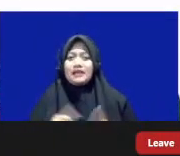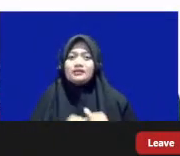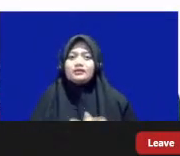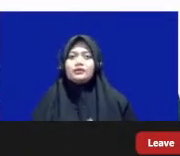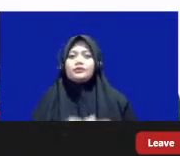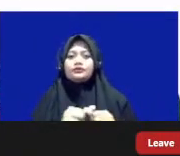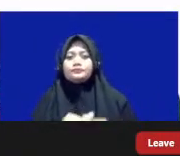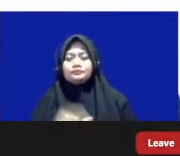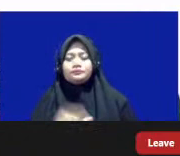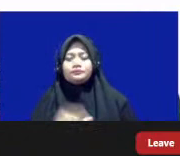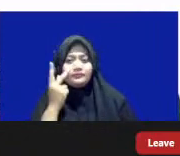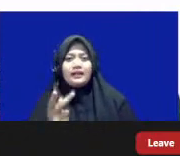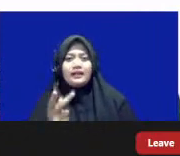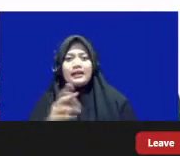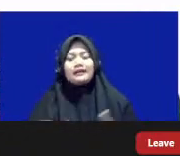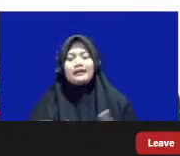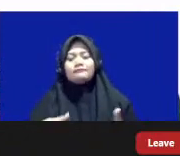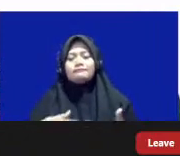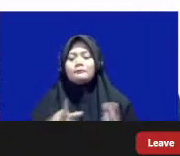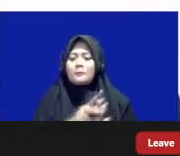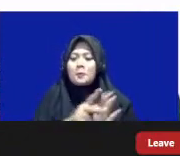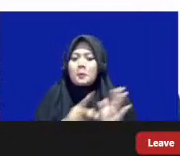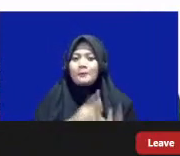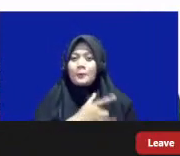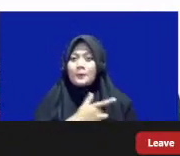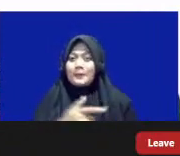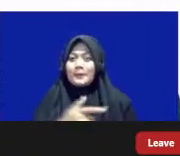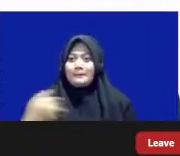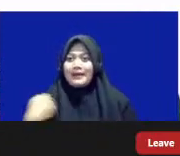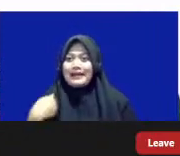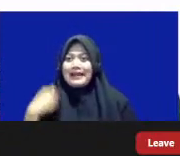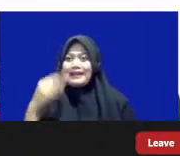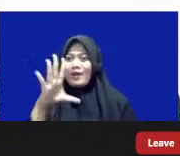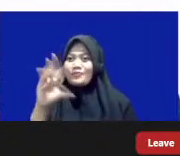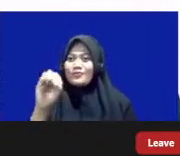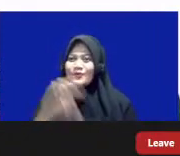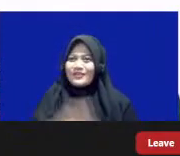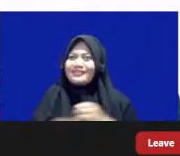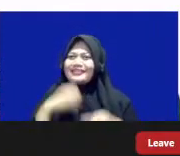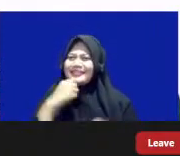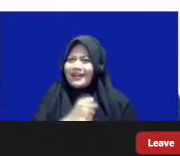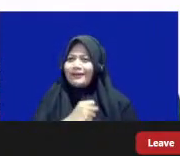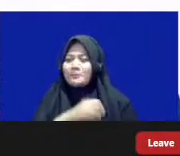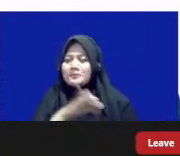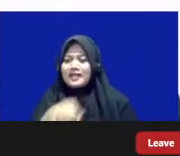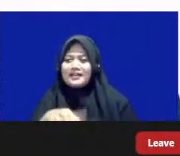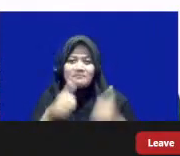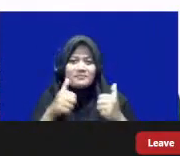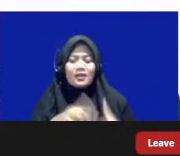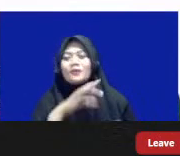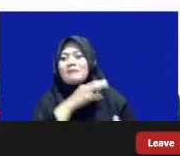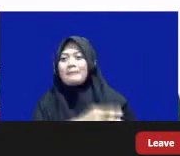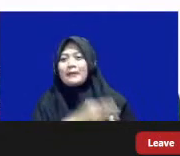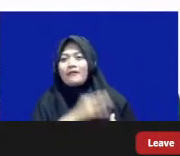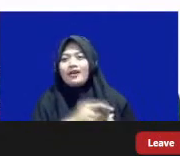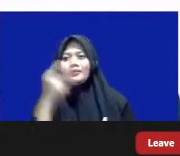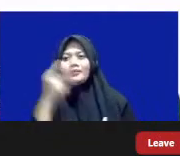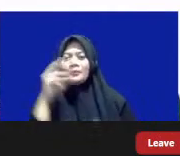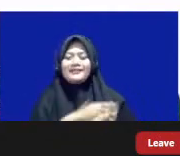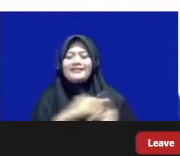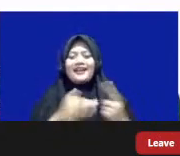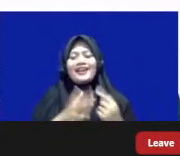is still benefiting and useful for the communities. Thank you very much, Pak Ian.